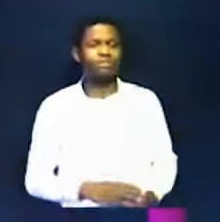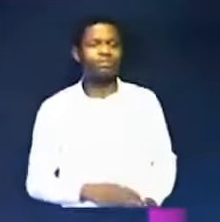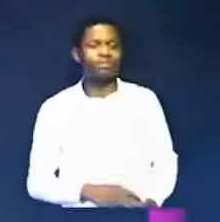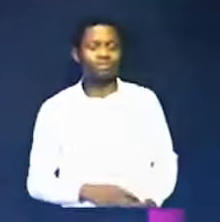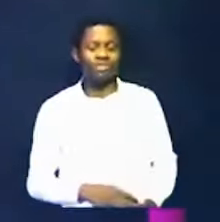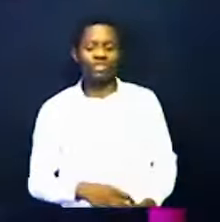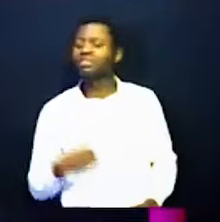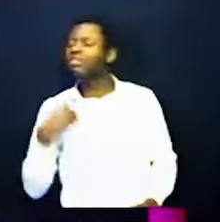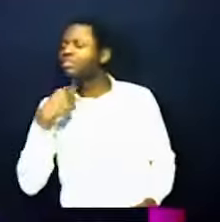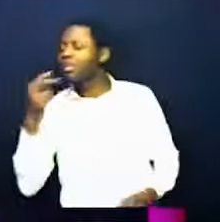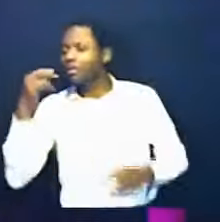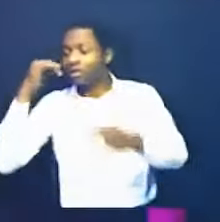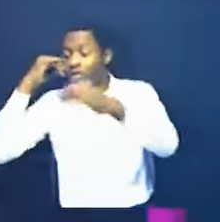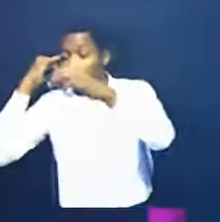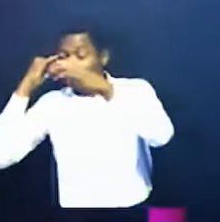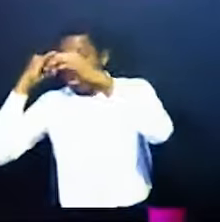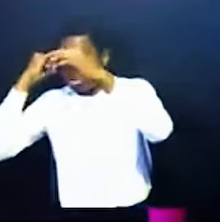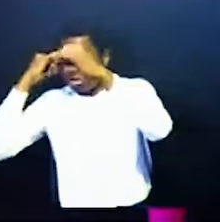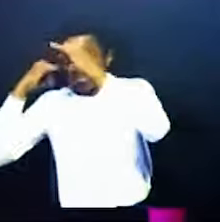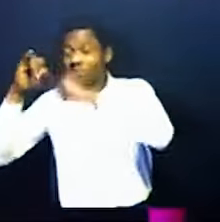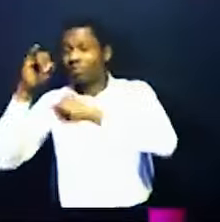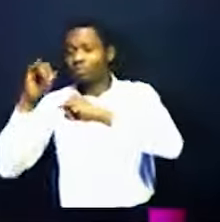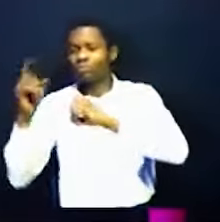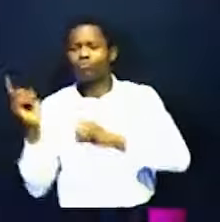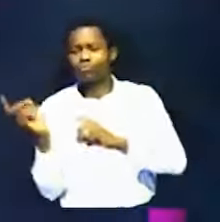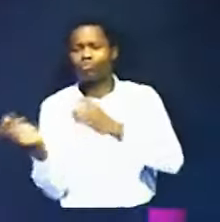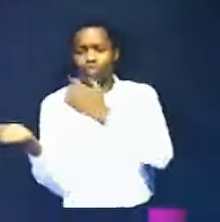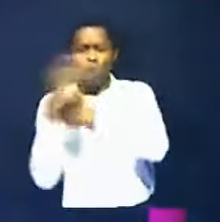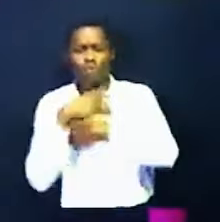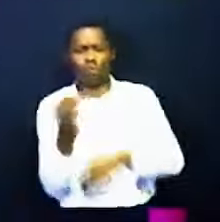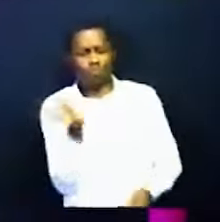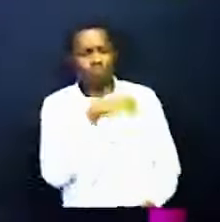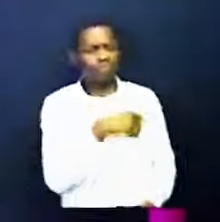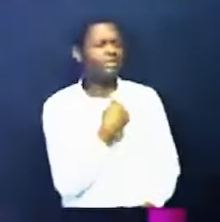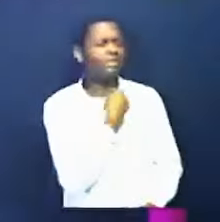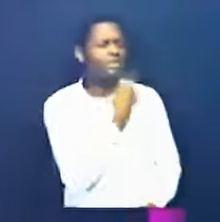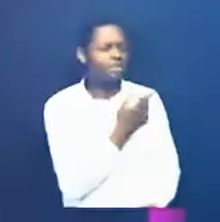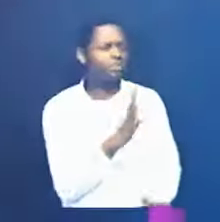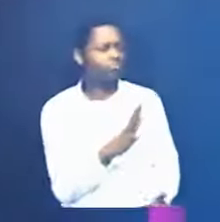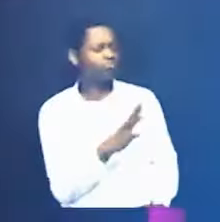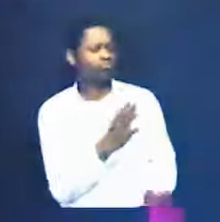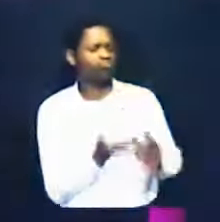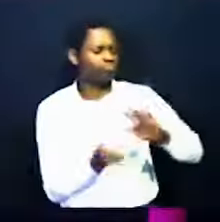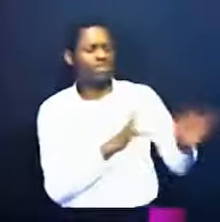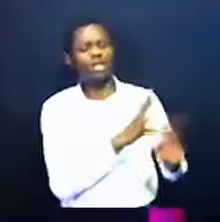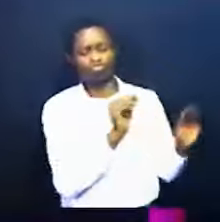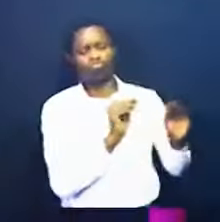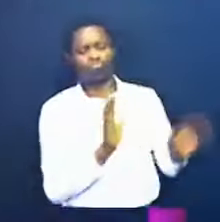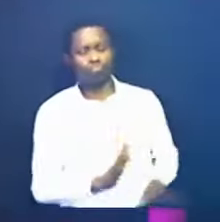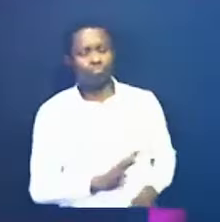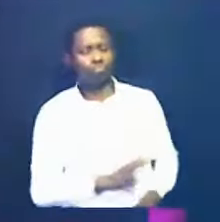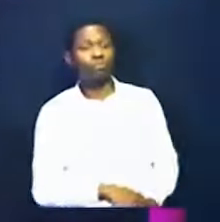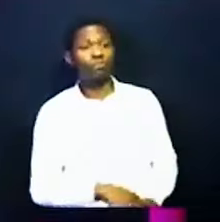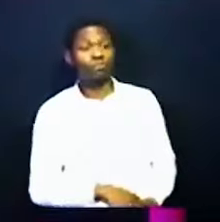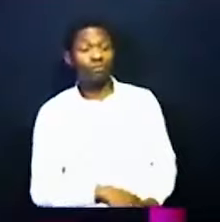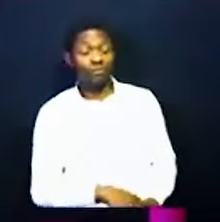Go back. Tell him he will not die. God cannot change his